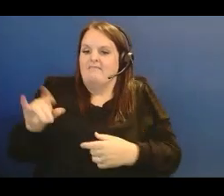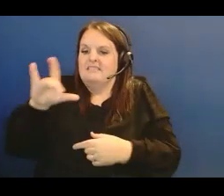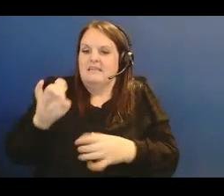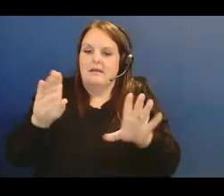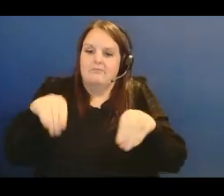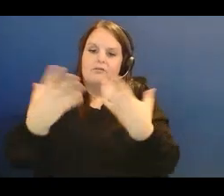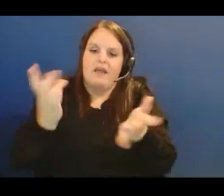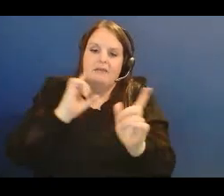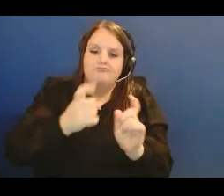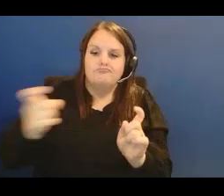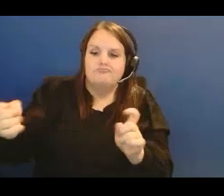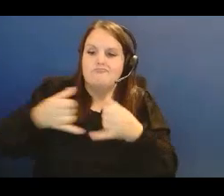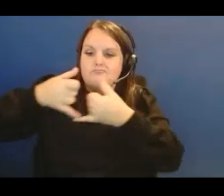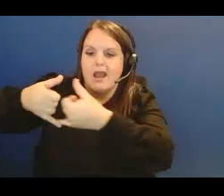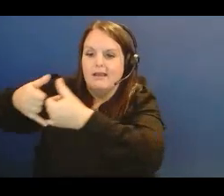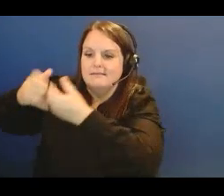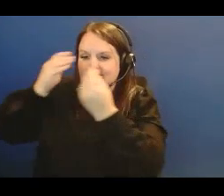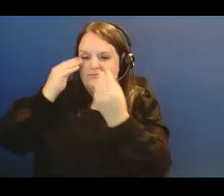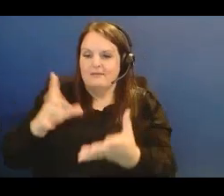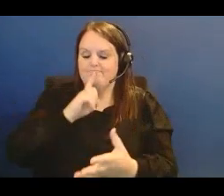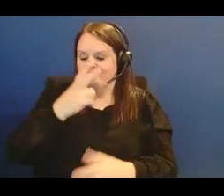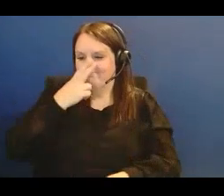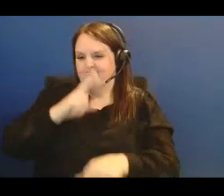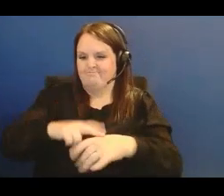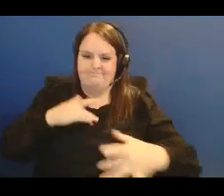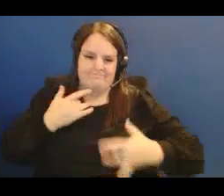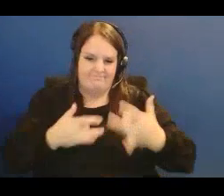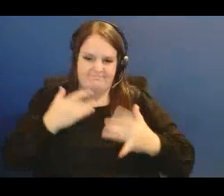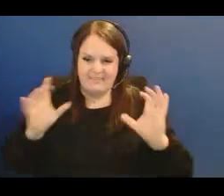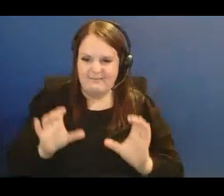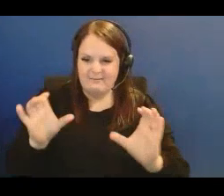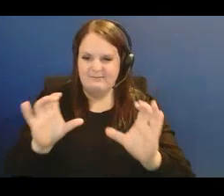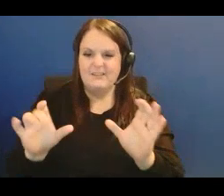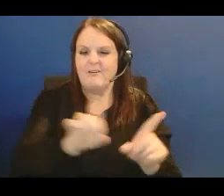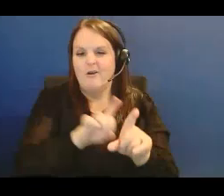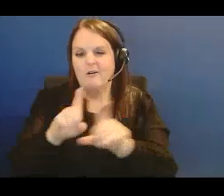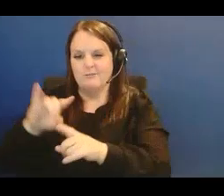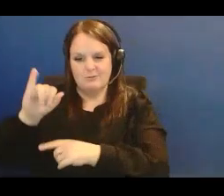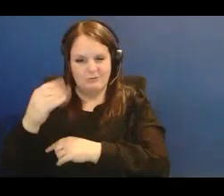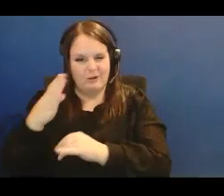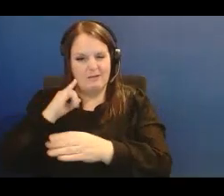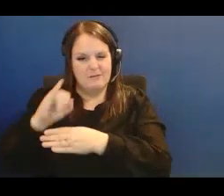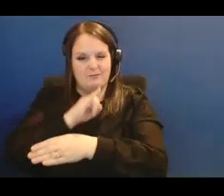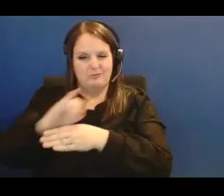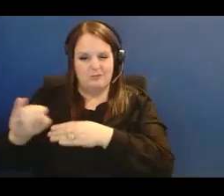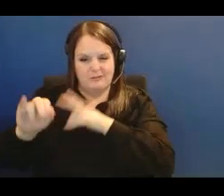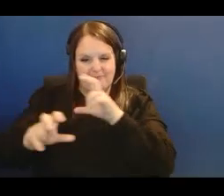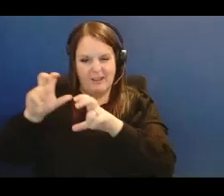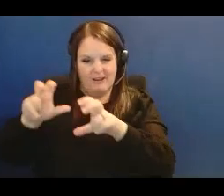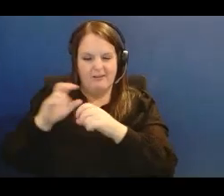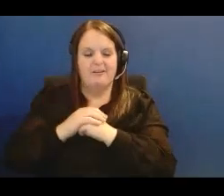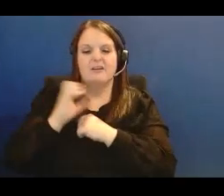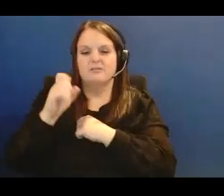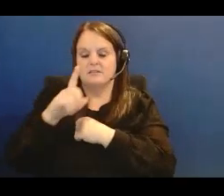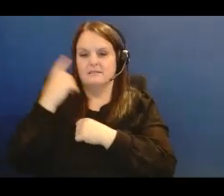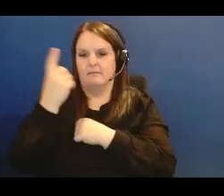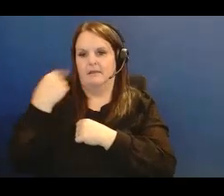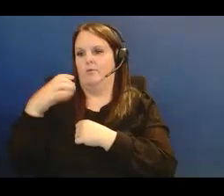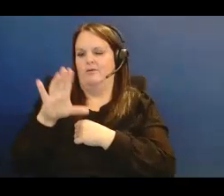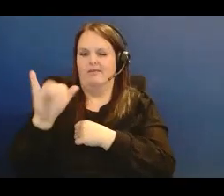So very exciting activity. We also did a job and internship fair. This is something that we do